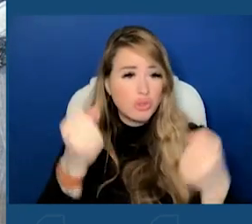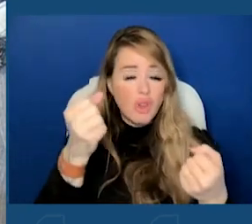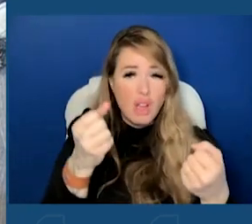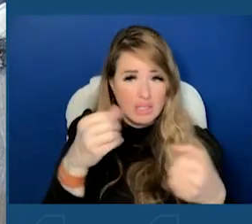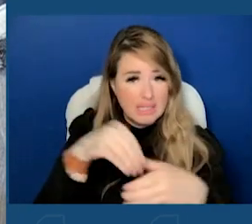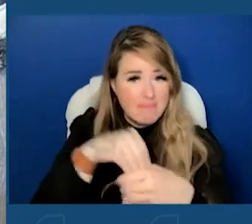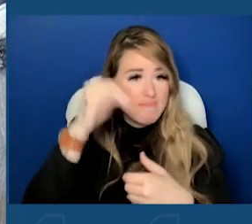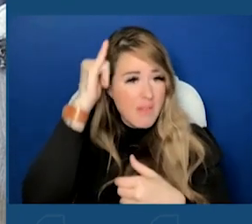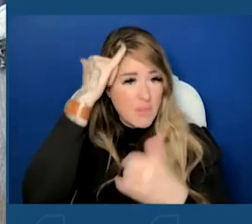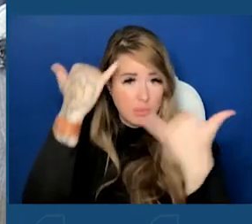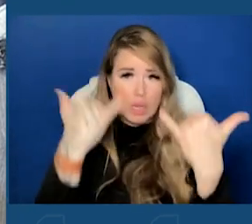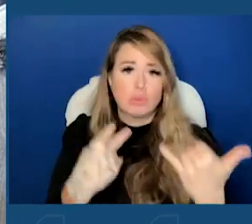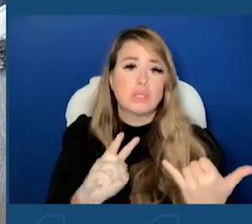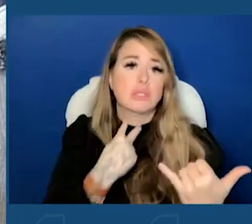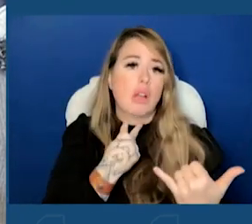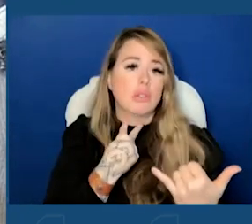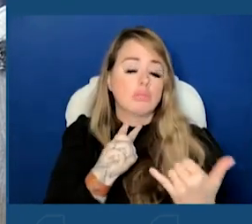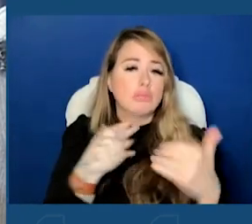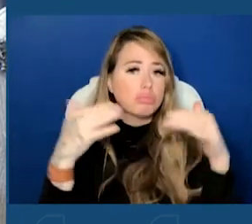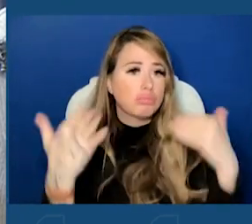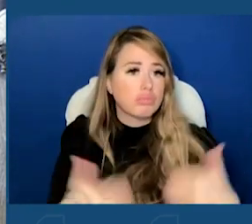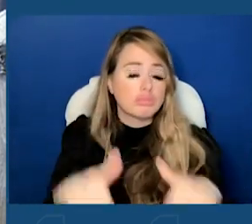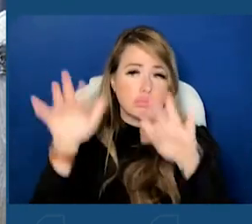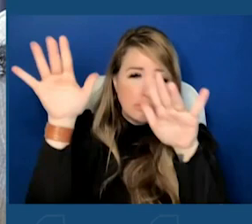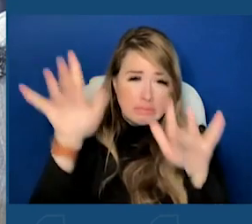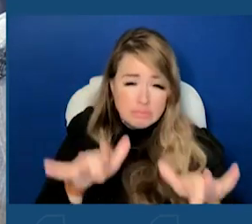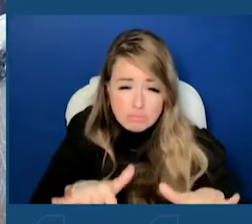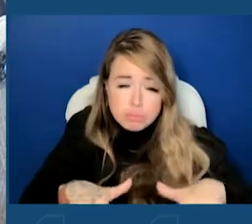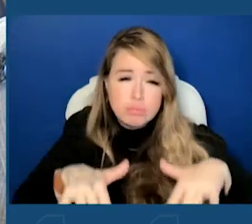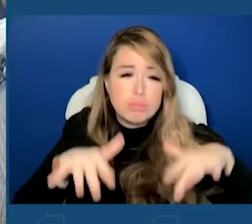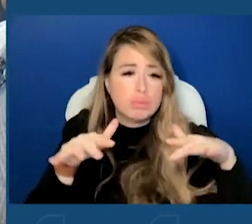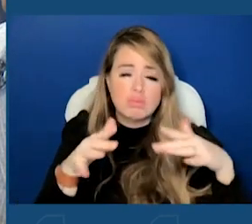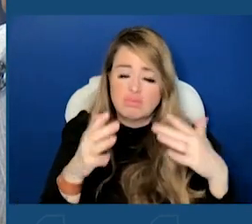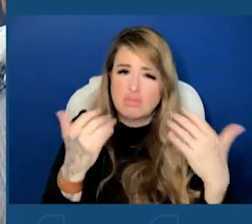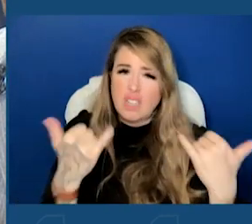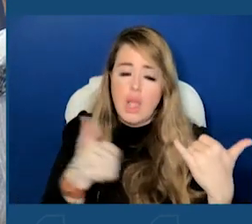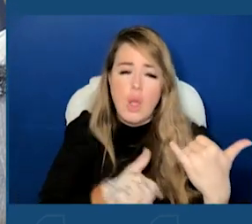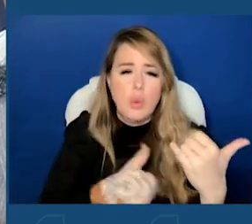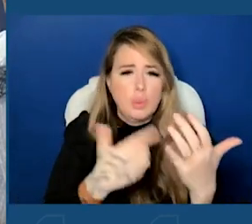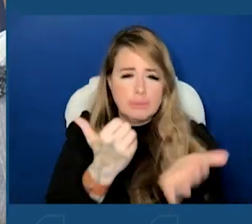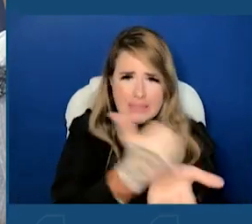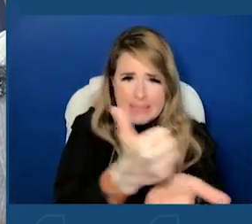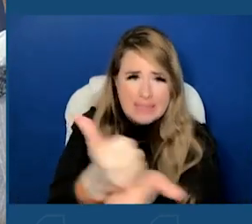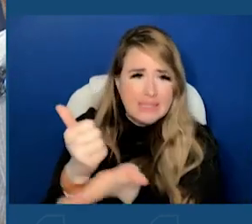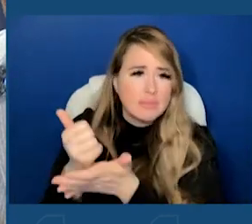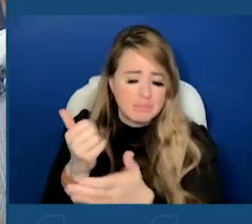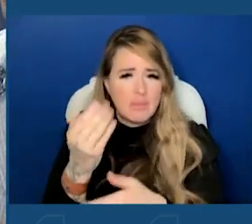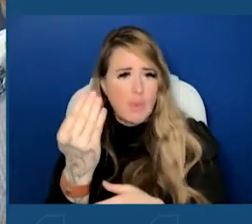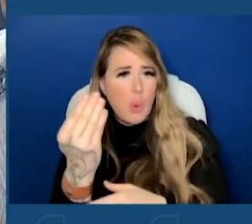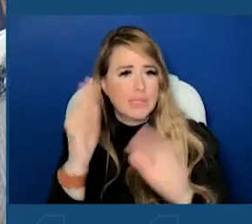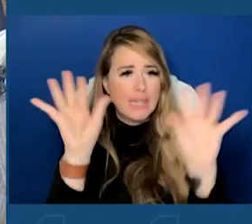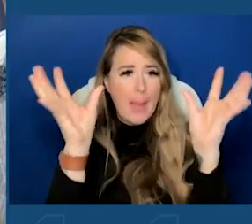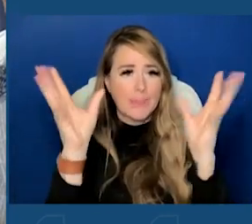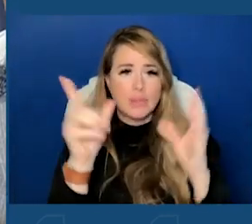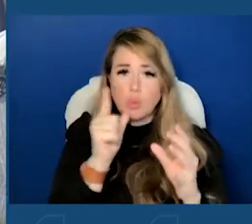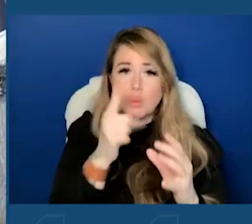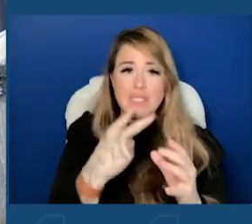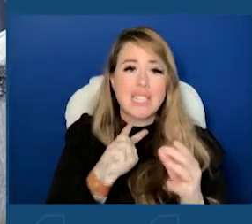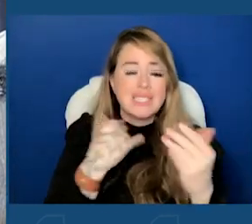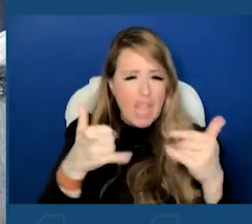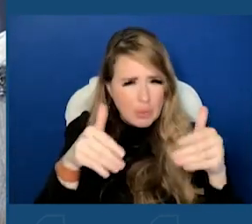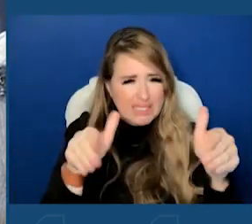It is stuck in snow. And we're just getting through releasing of about 14 or so ambulances that were stuck as well. So you can imagine what's going on